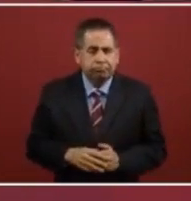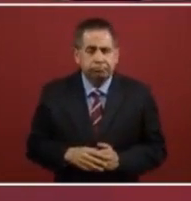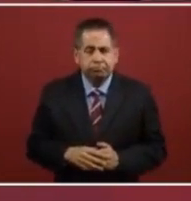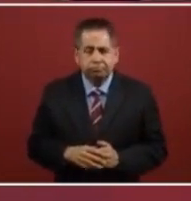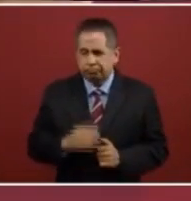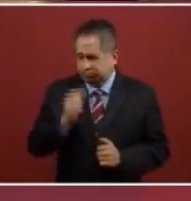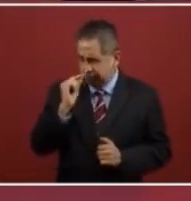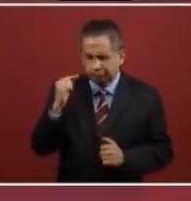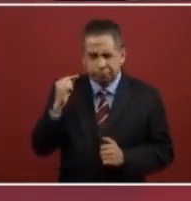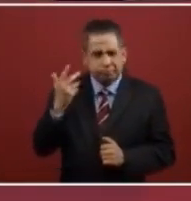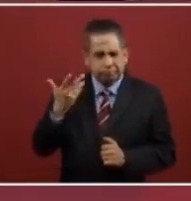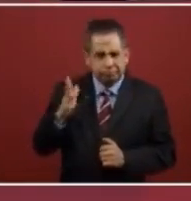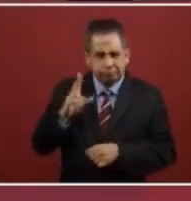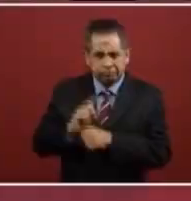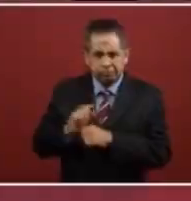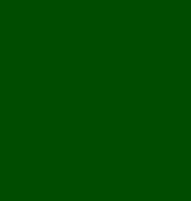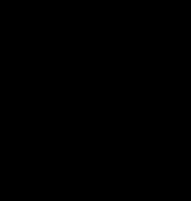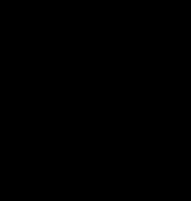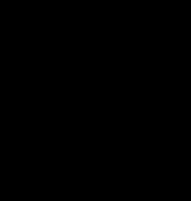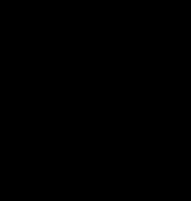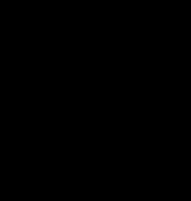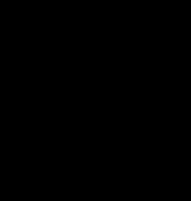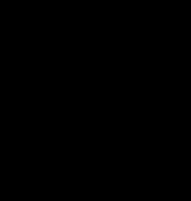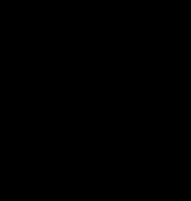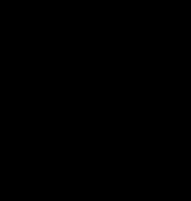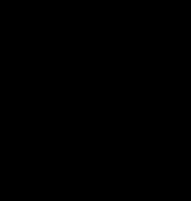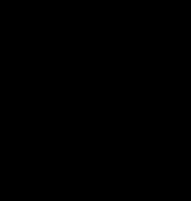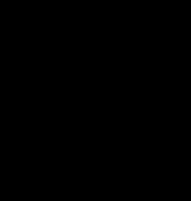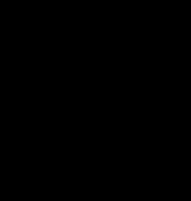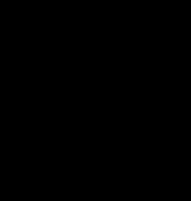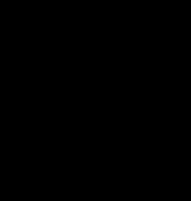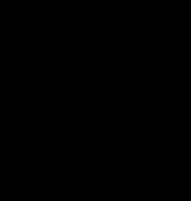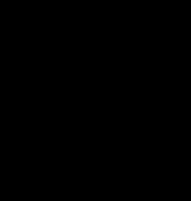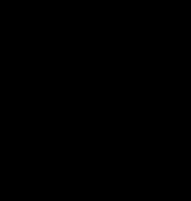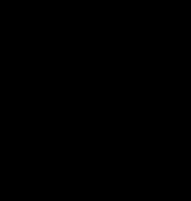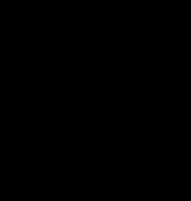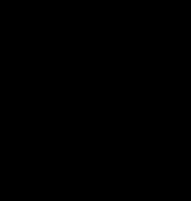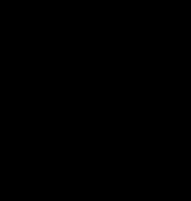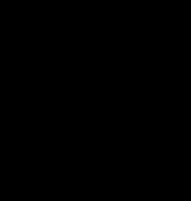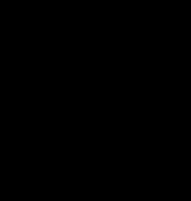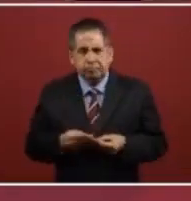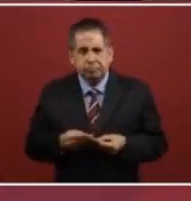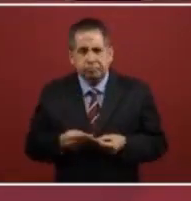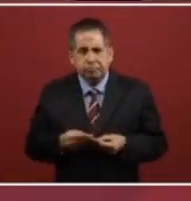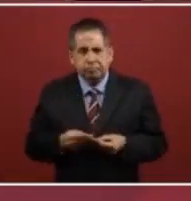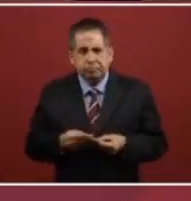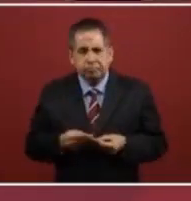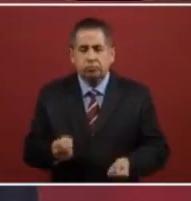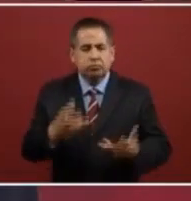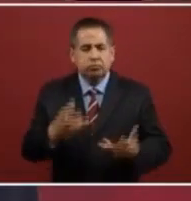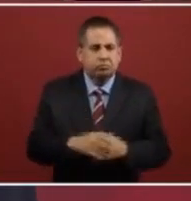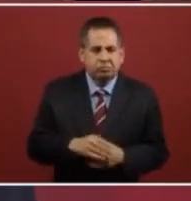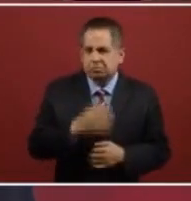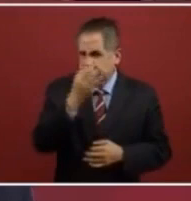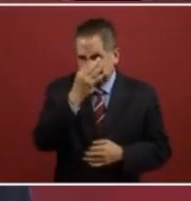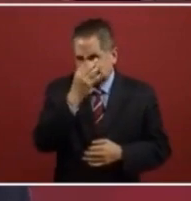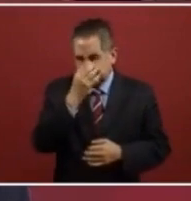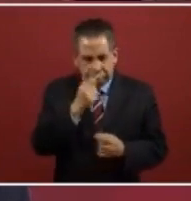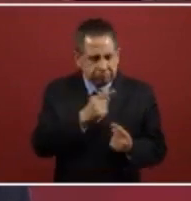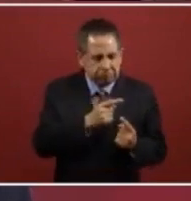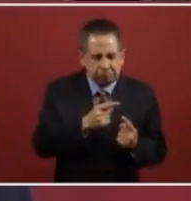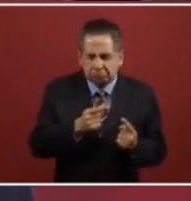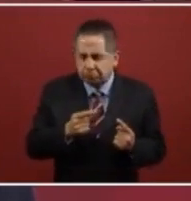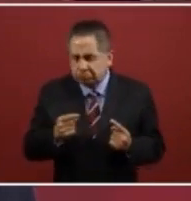10 días, 15 días. In 10 days. ¿Cuántas autoricé? And Creo how que many 20. did I